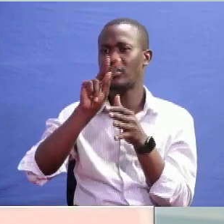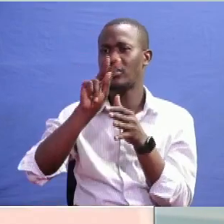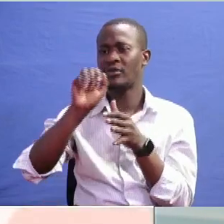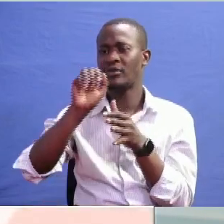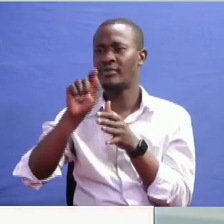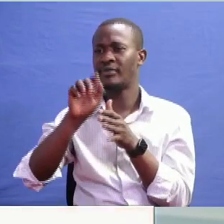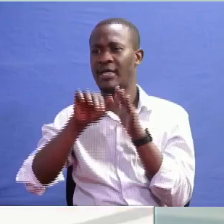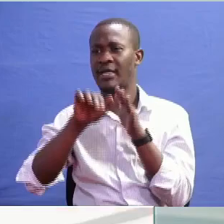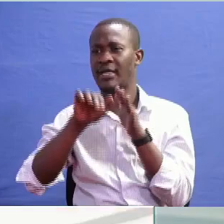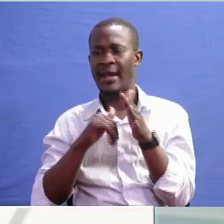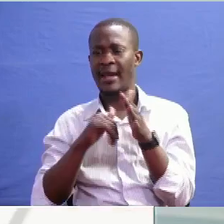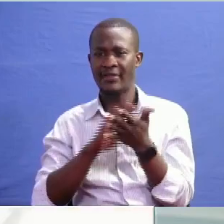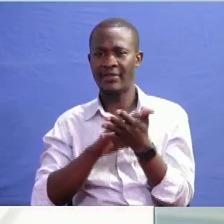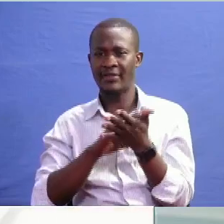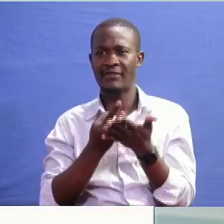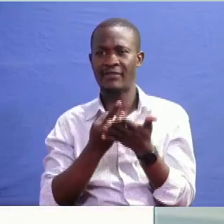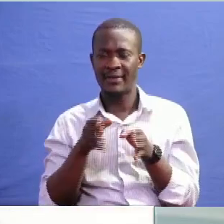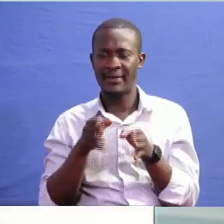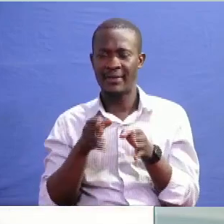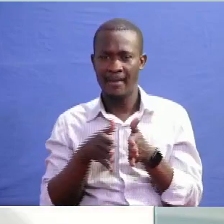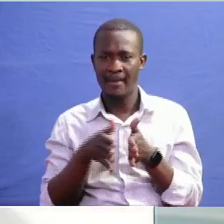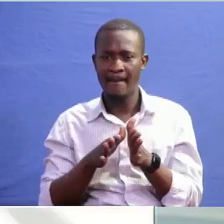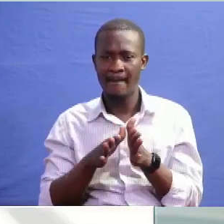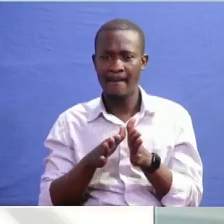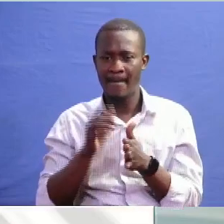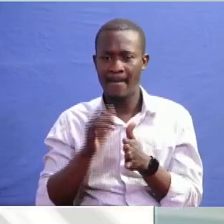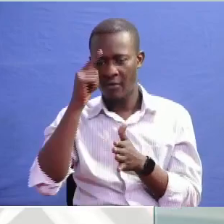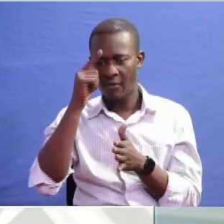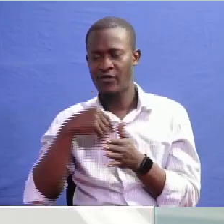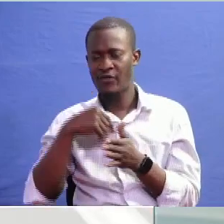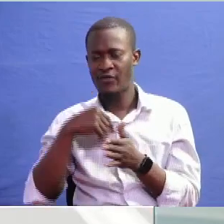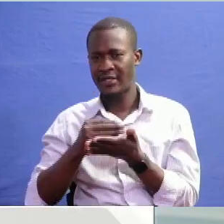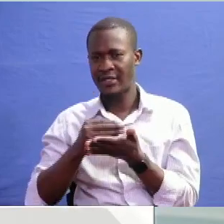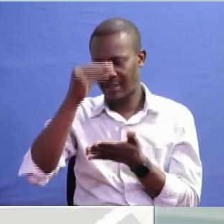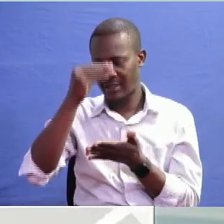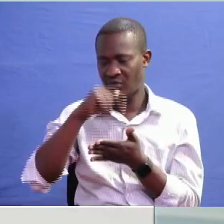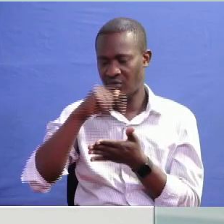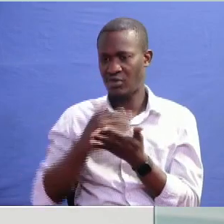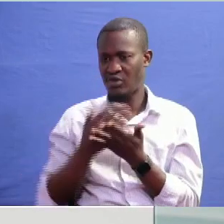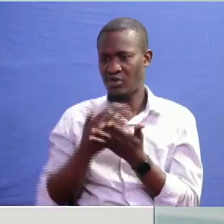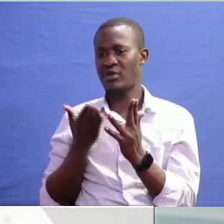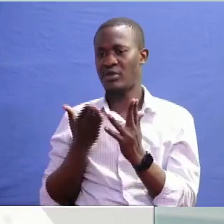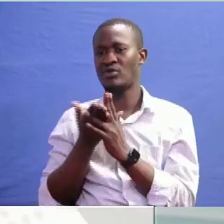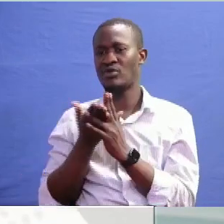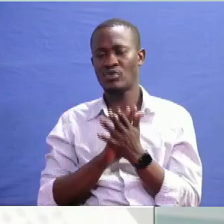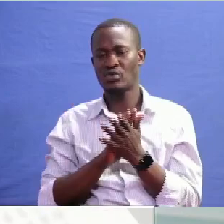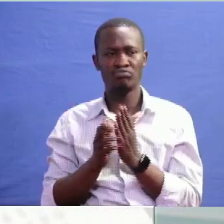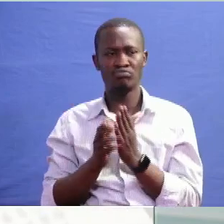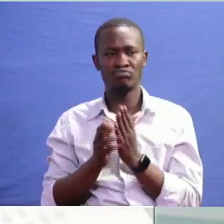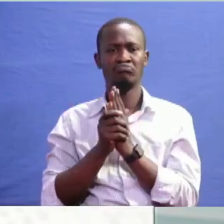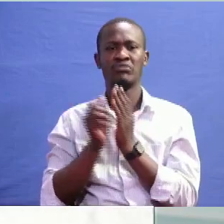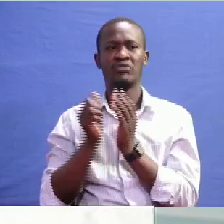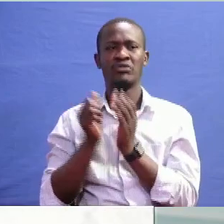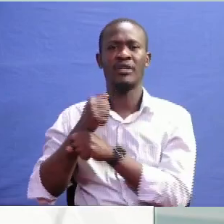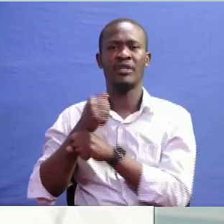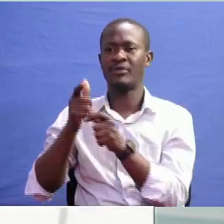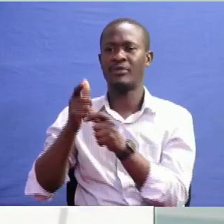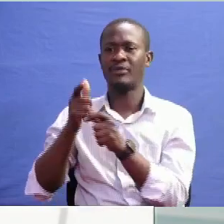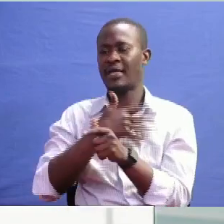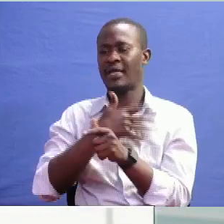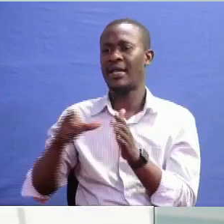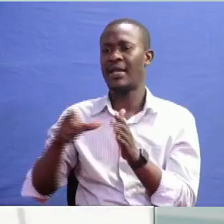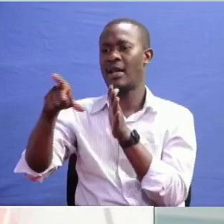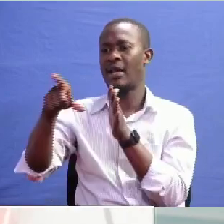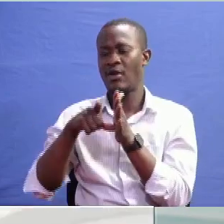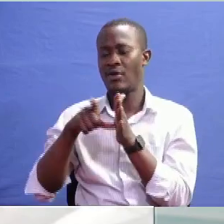under this funding model, for their study, of course, this will be through scholarship and loans that will be provided